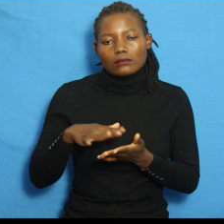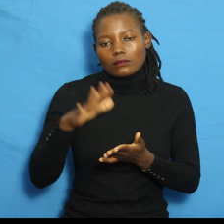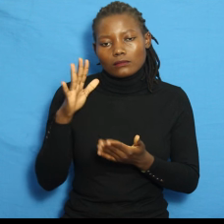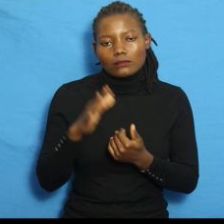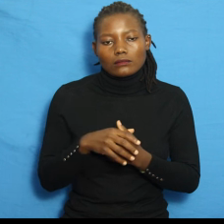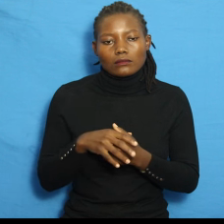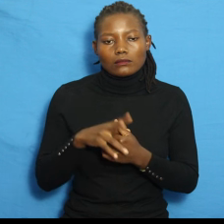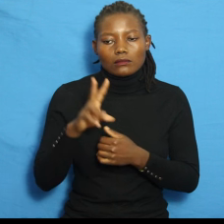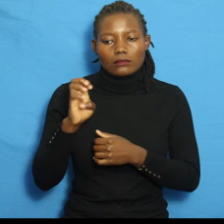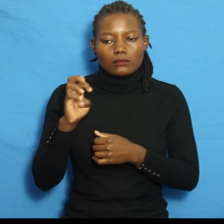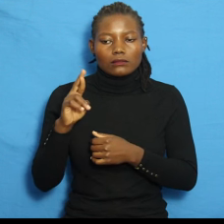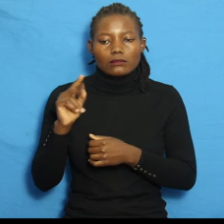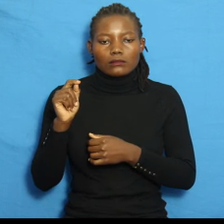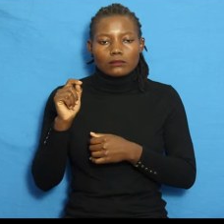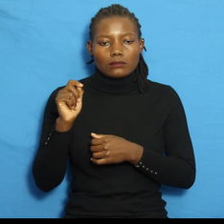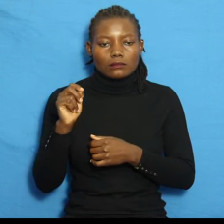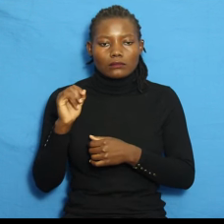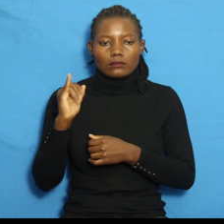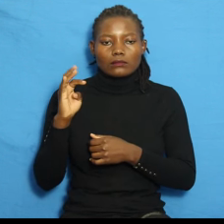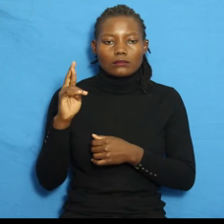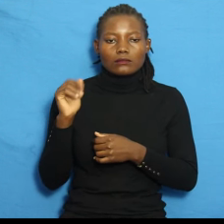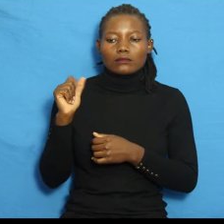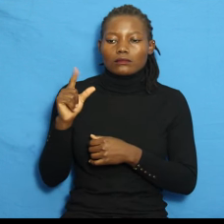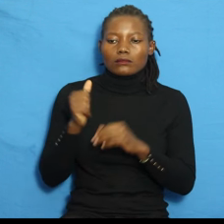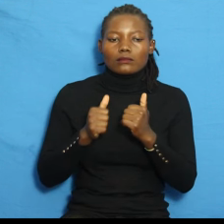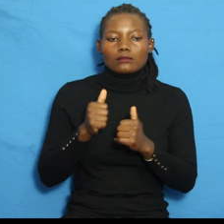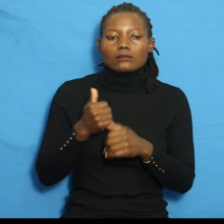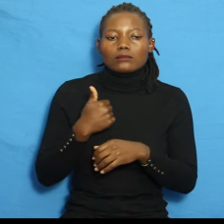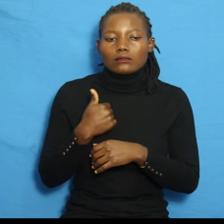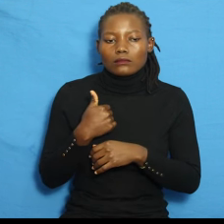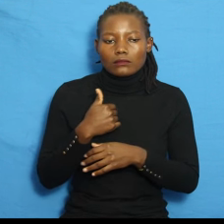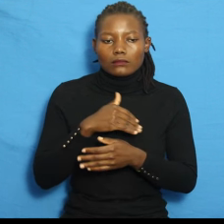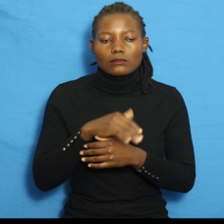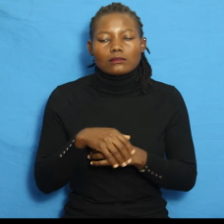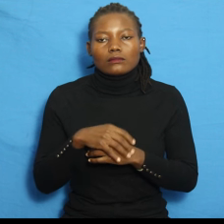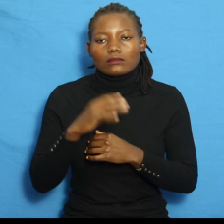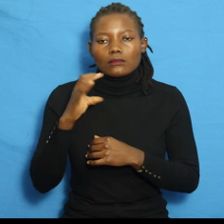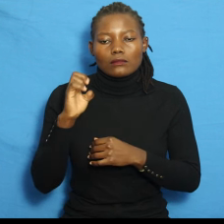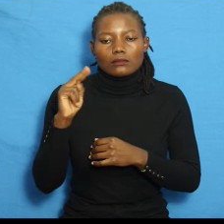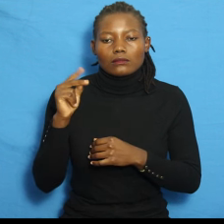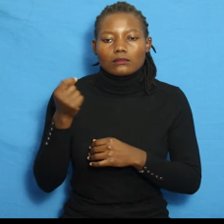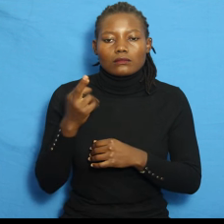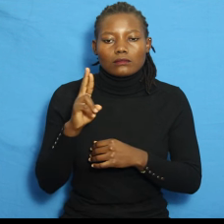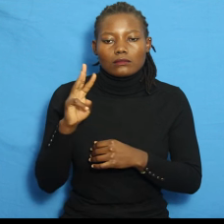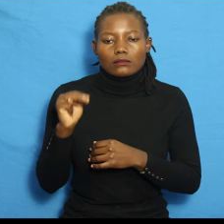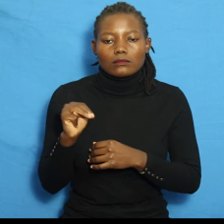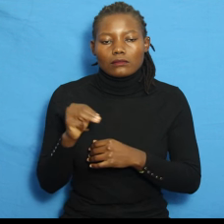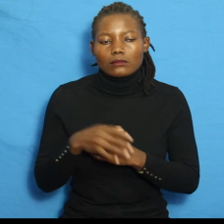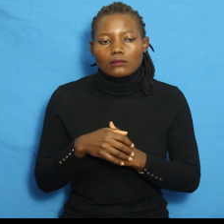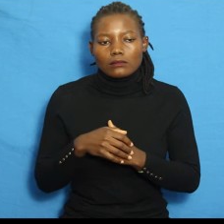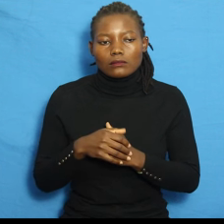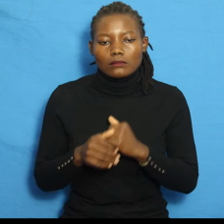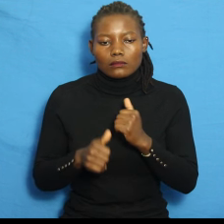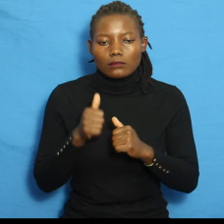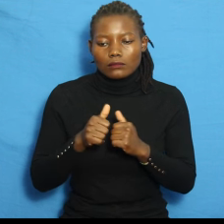lumbar vertebrae, which have got the centrum of the lumbar vertebrae is very, very much